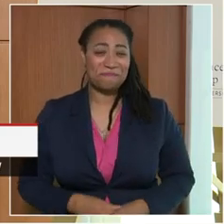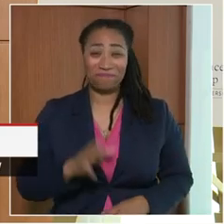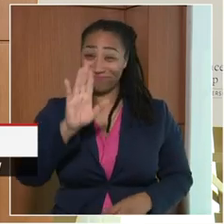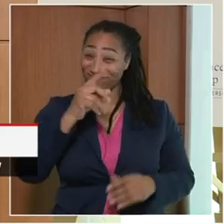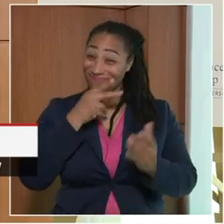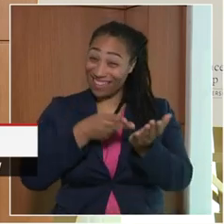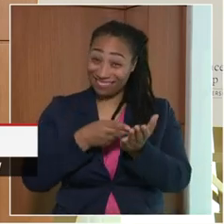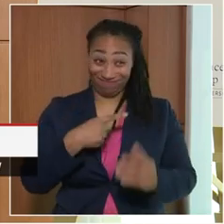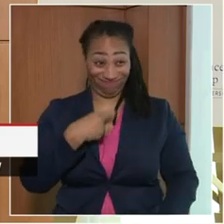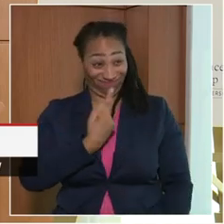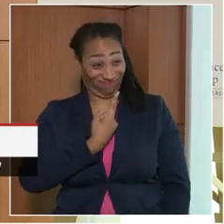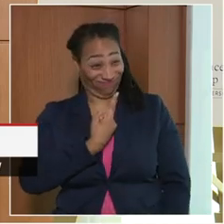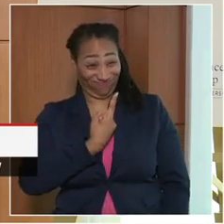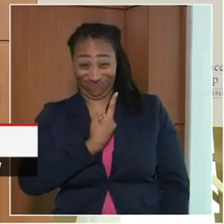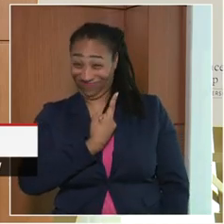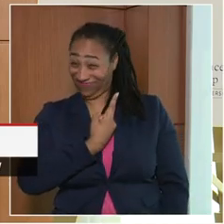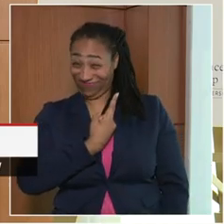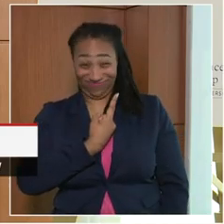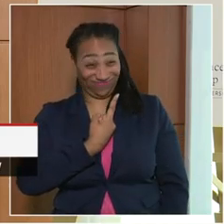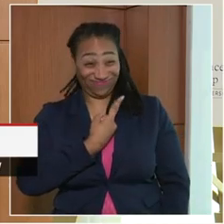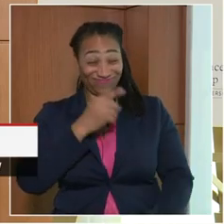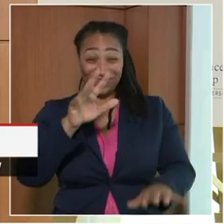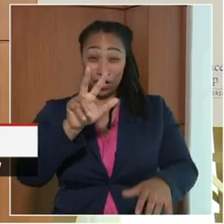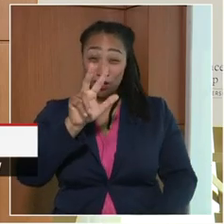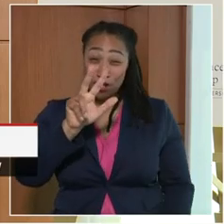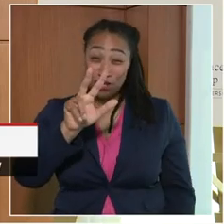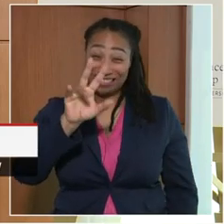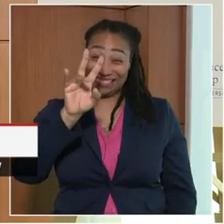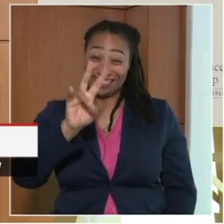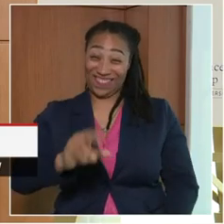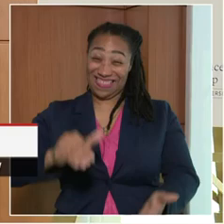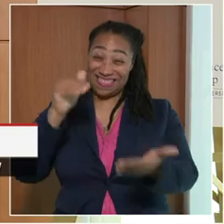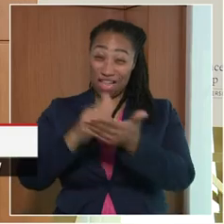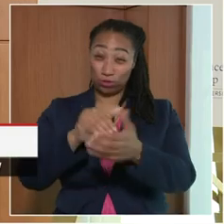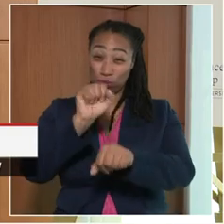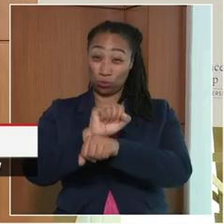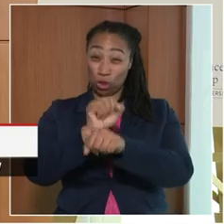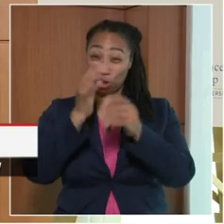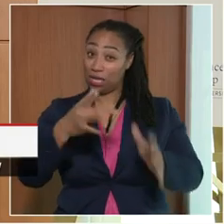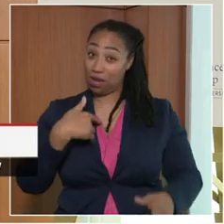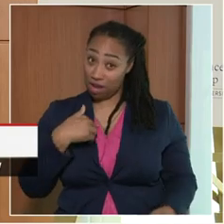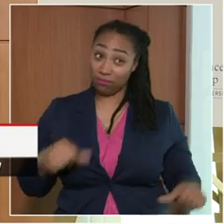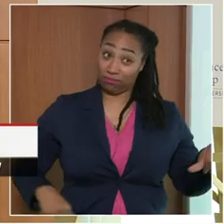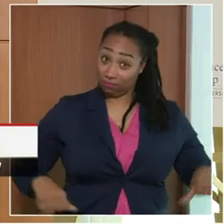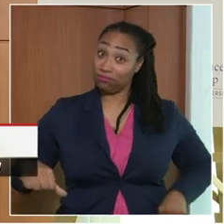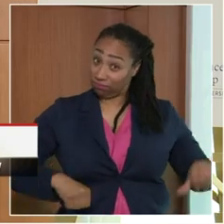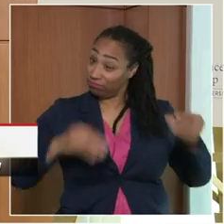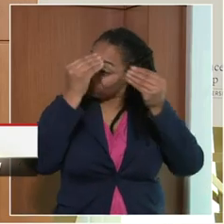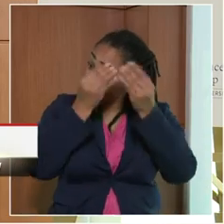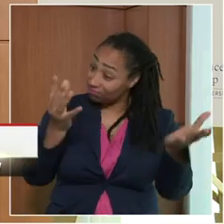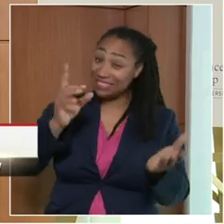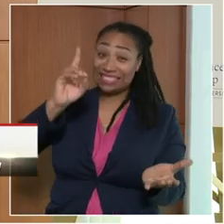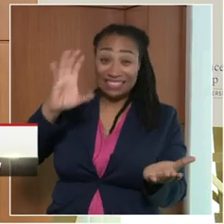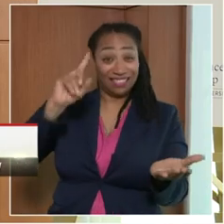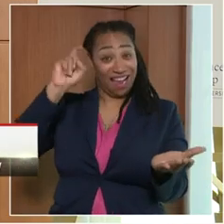anywhere in government. So let me just brag on our government a little bit. Let me just brag on them a little bit.